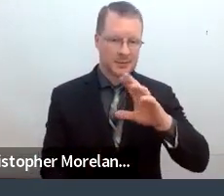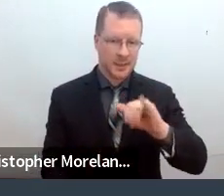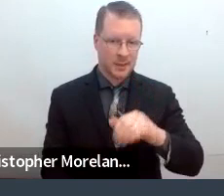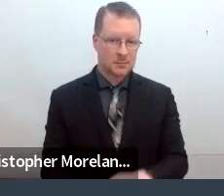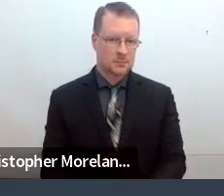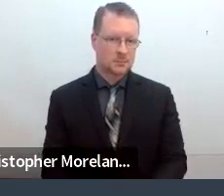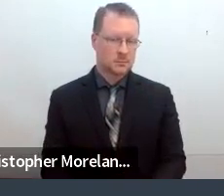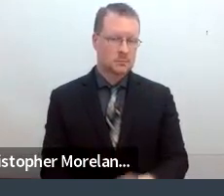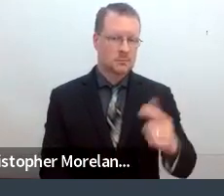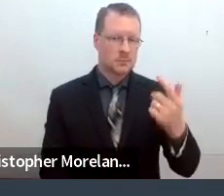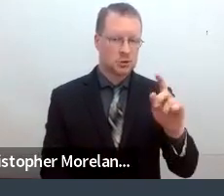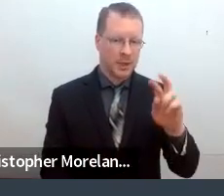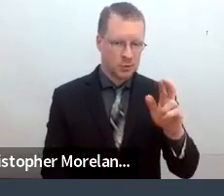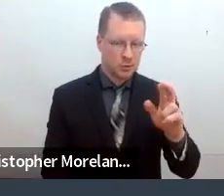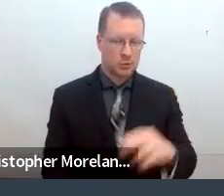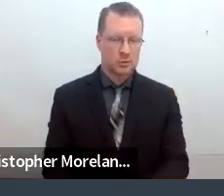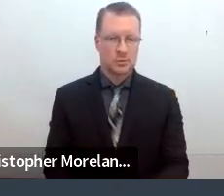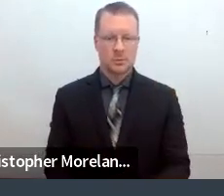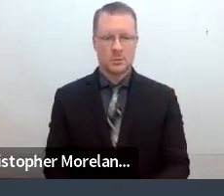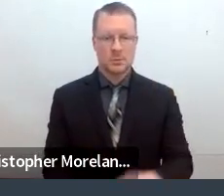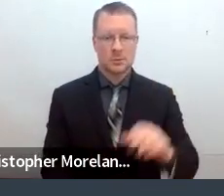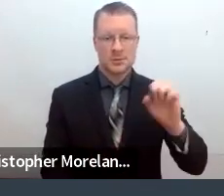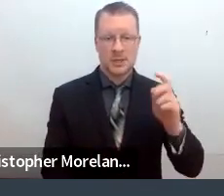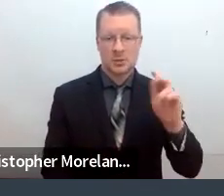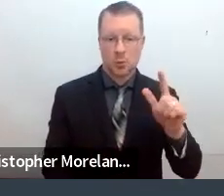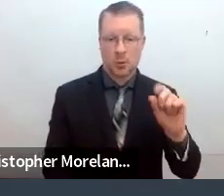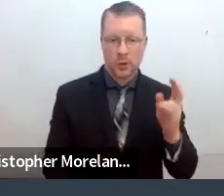race, ethnicity, gender,